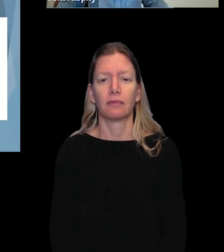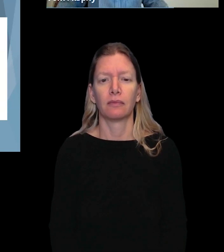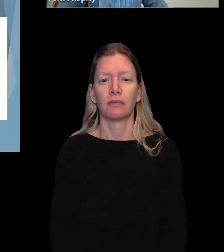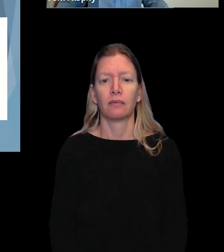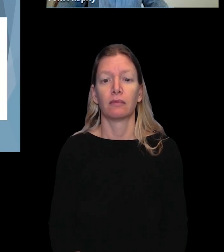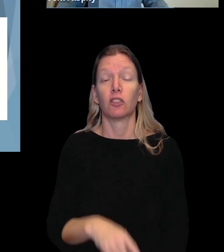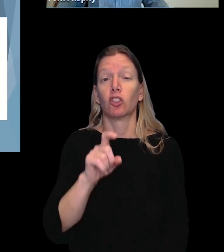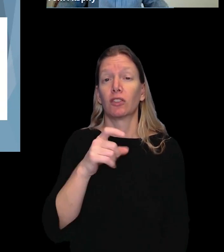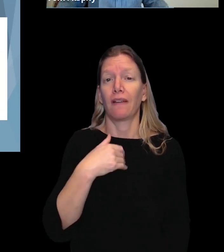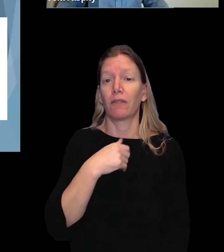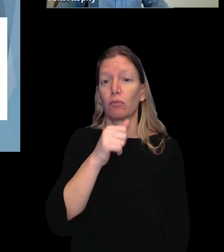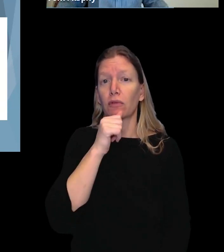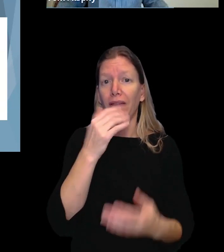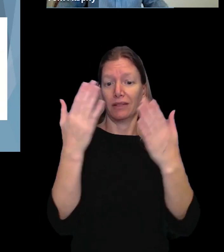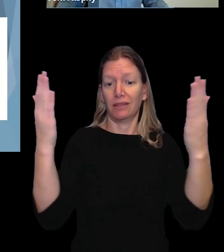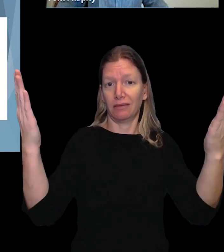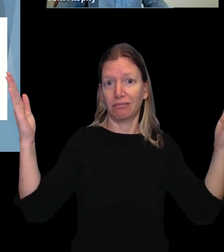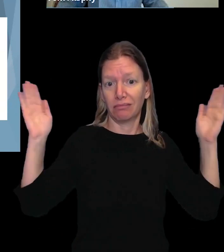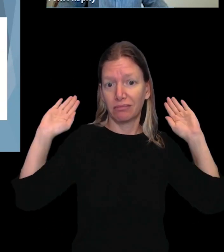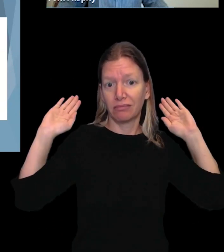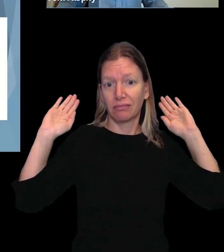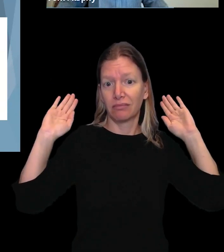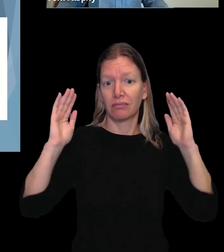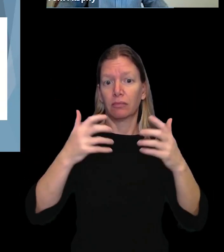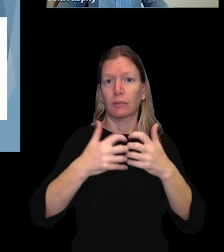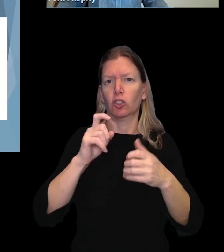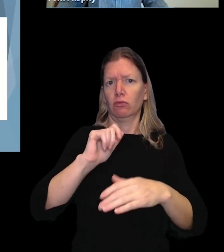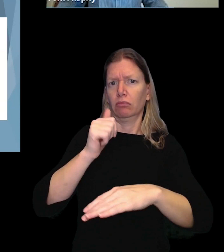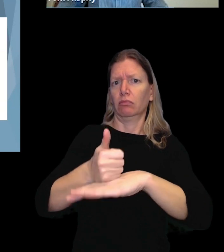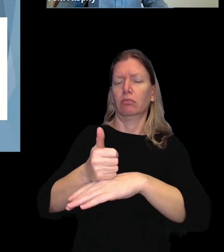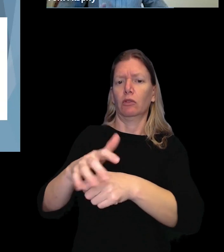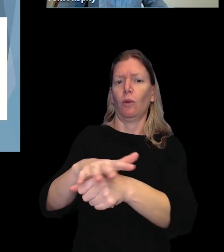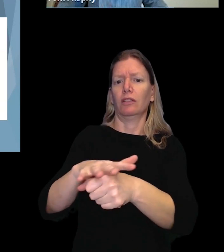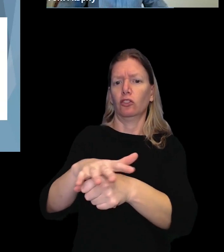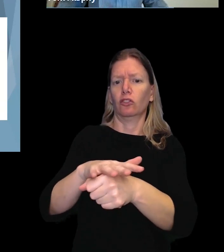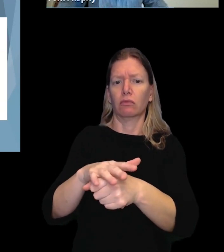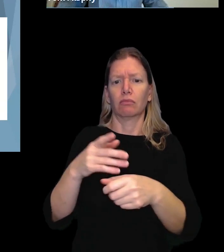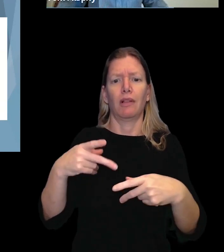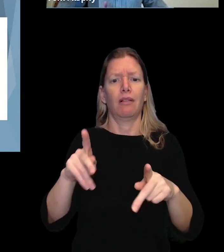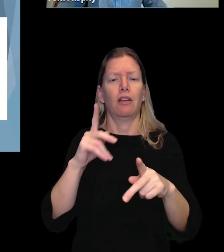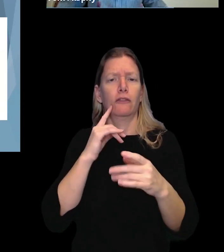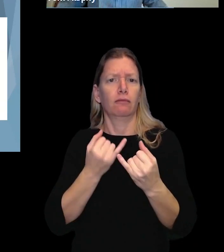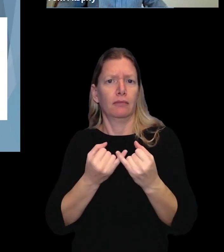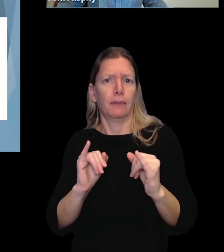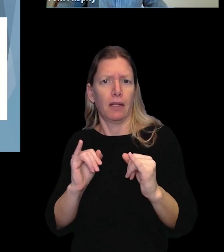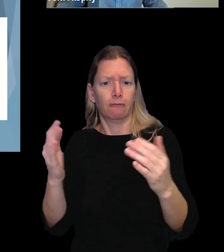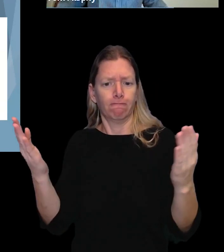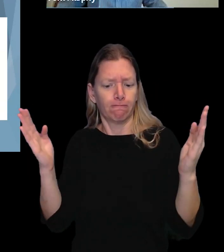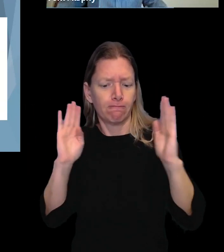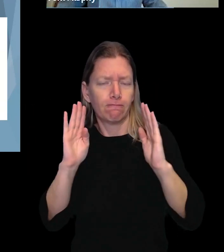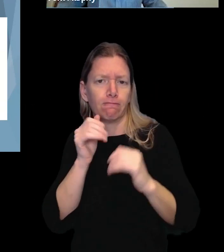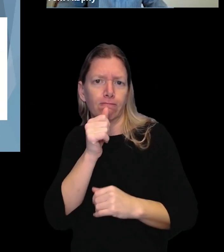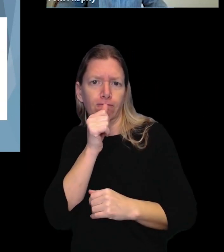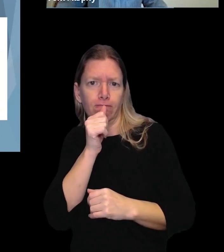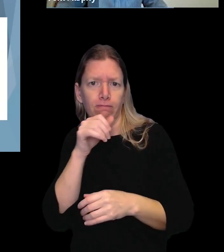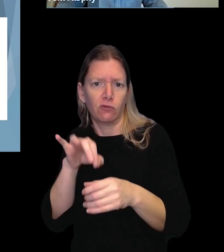how to use it. There should be a privacy shield. The machine should be set up in a location which allows for